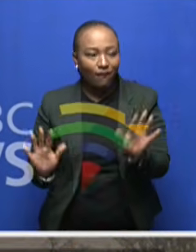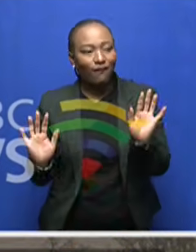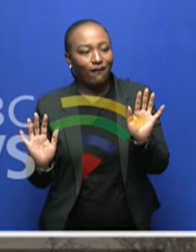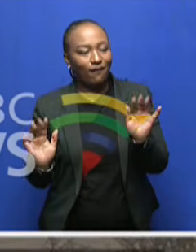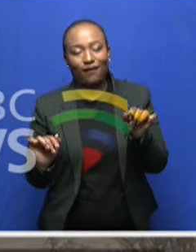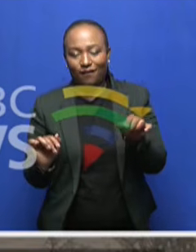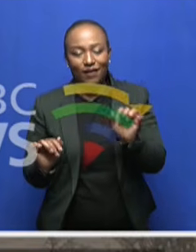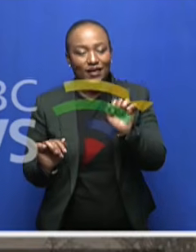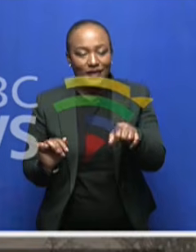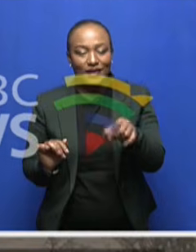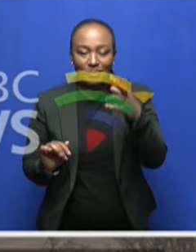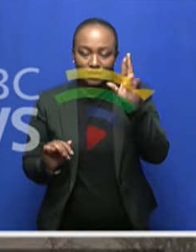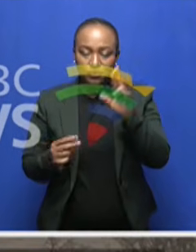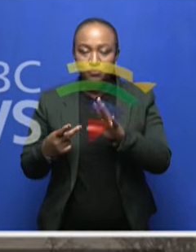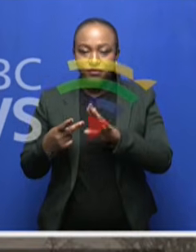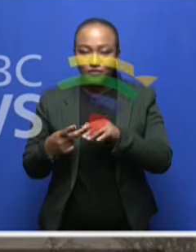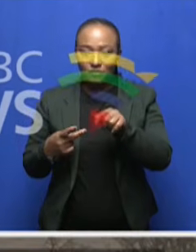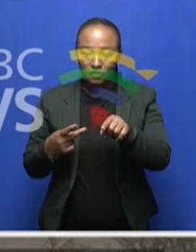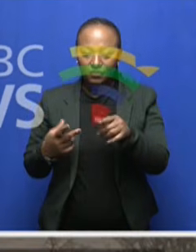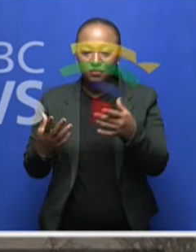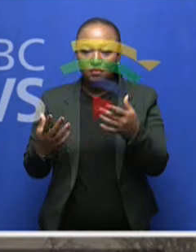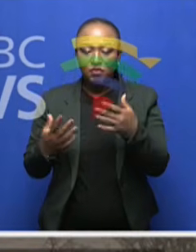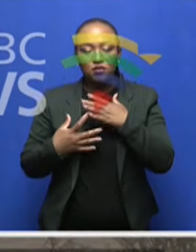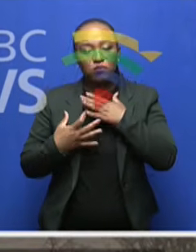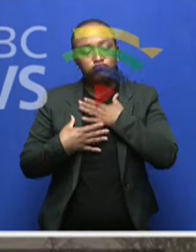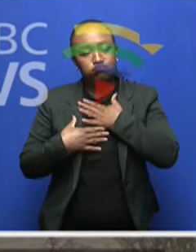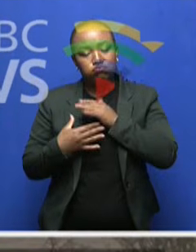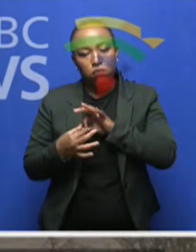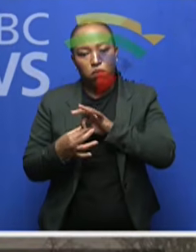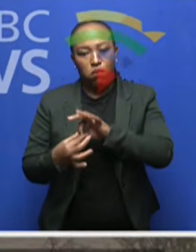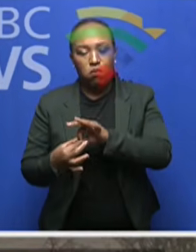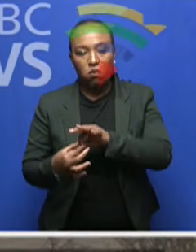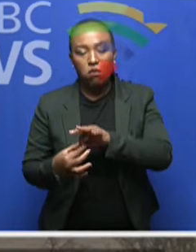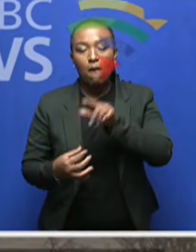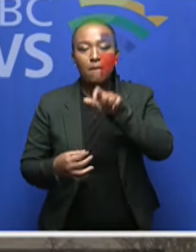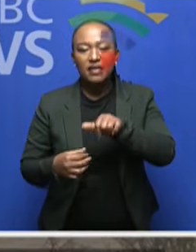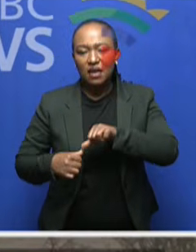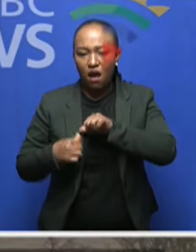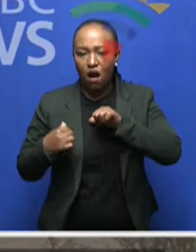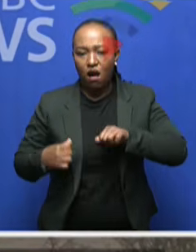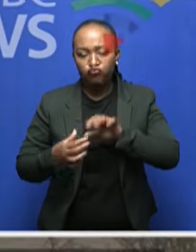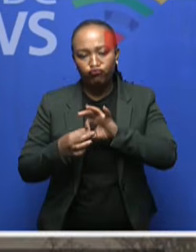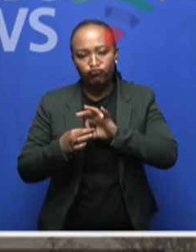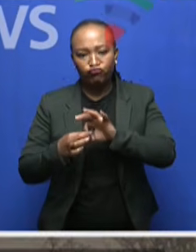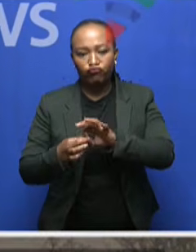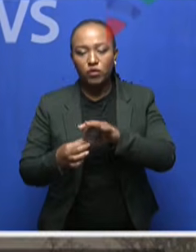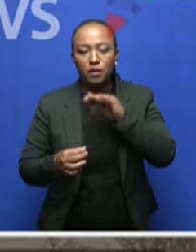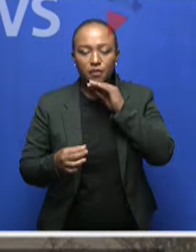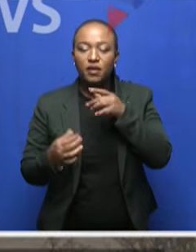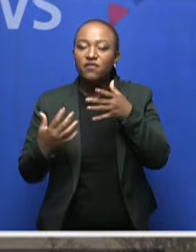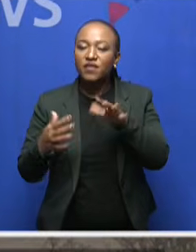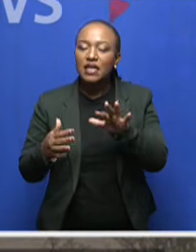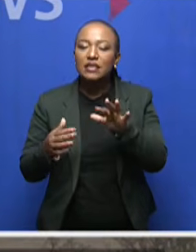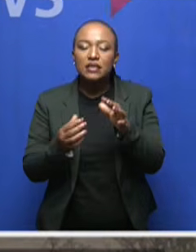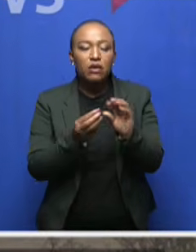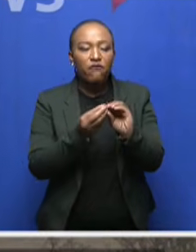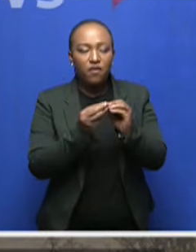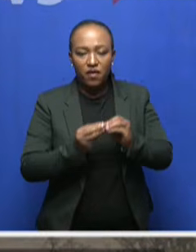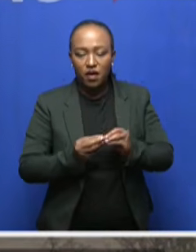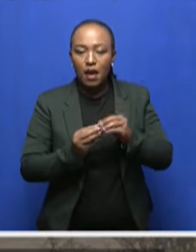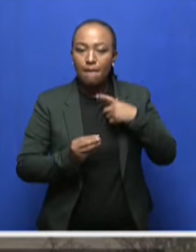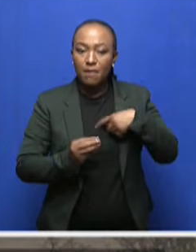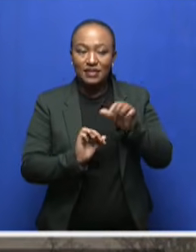I think the second part is that the fact that it's so dear to someone's heart for them to say, not only have I made this piece and it's something